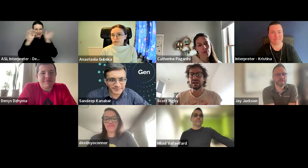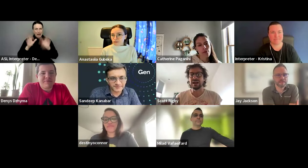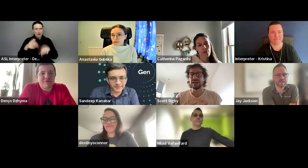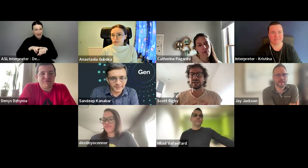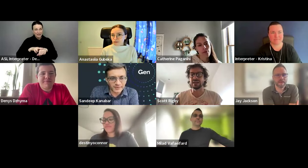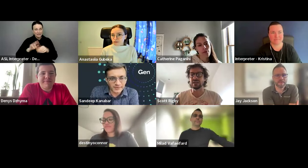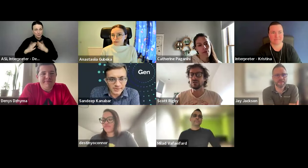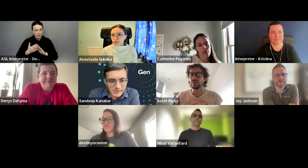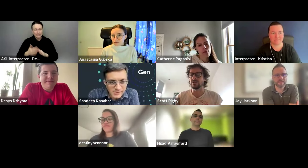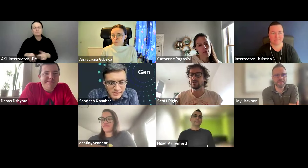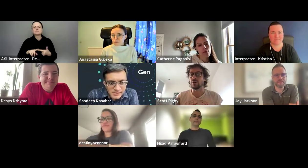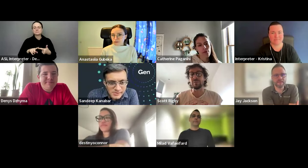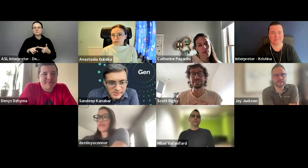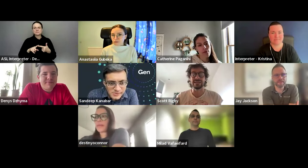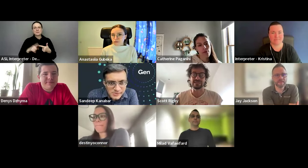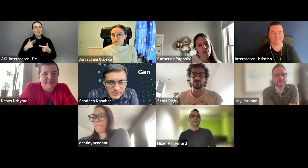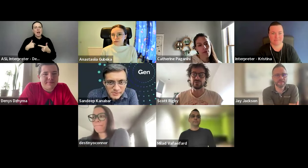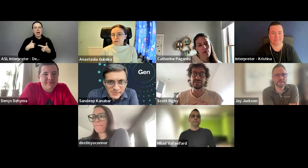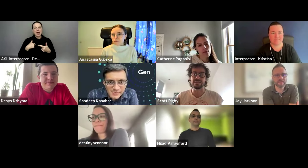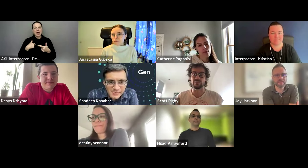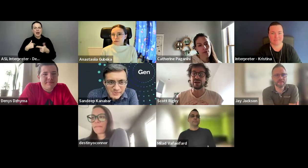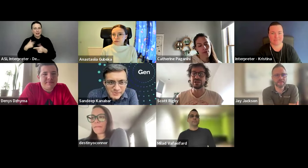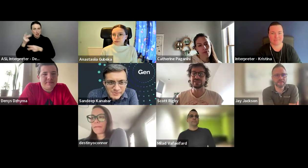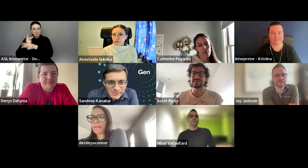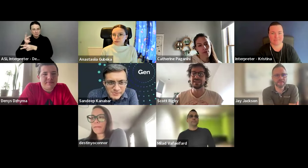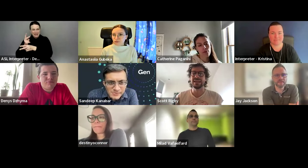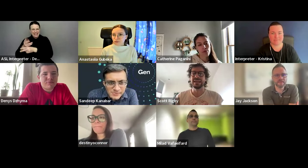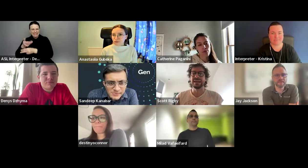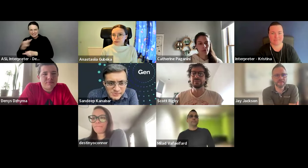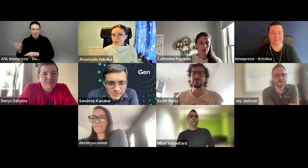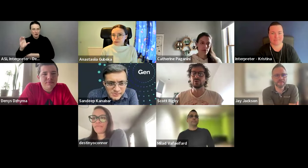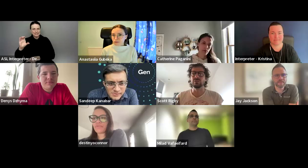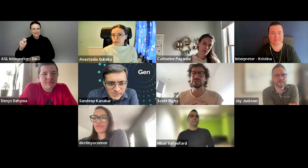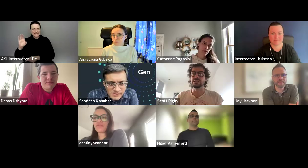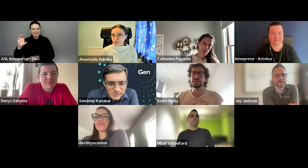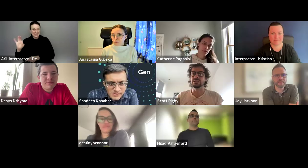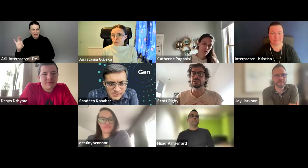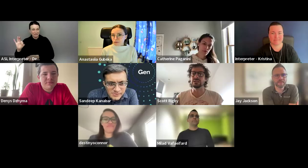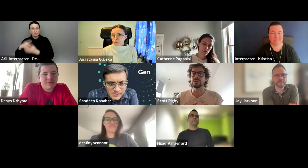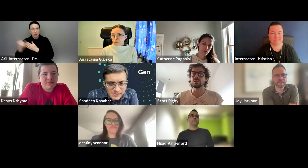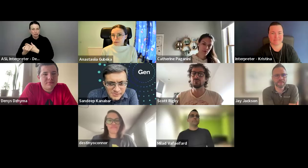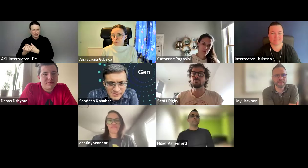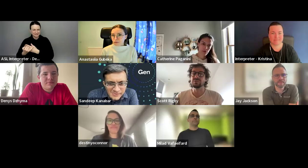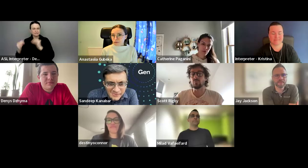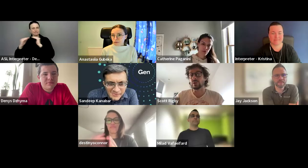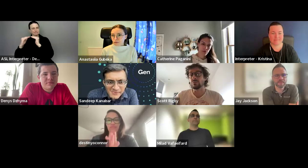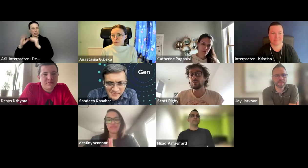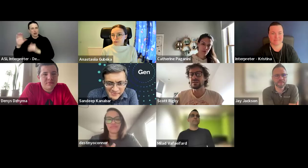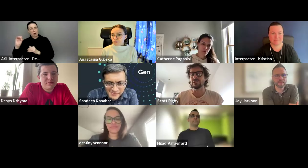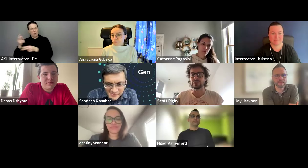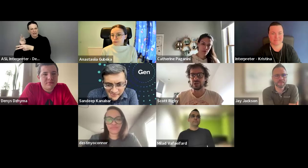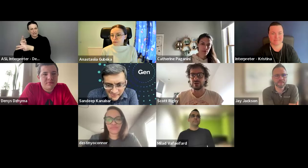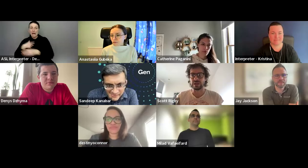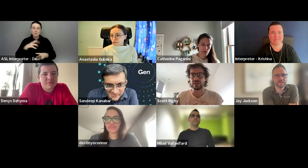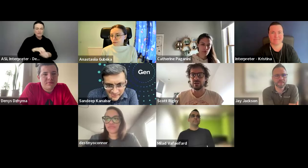community. I co-maintain several CNCF projects. I'm involved in some working